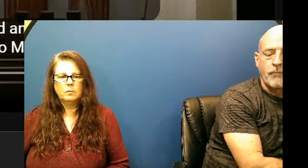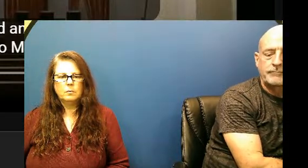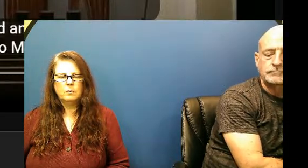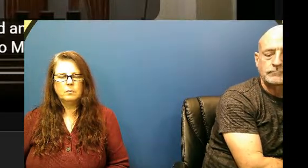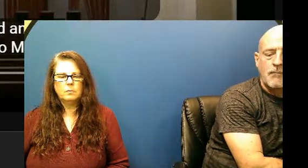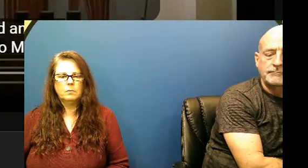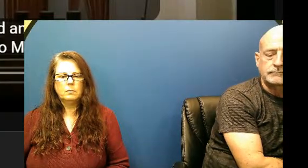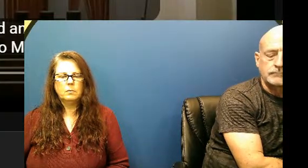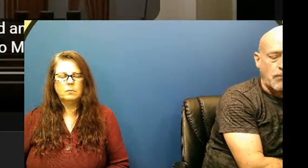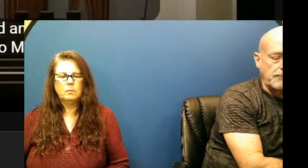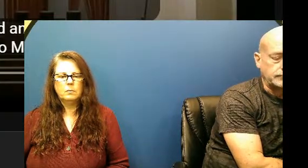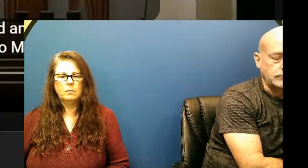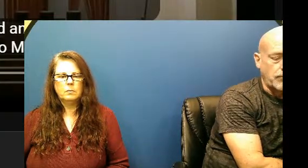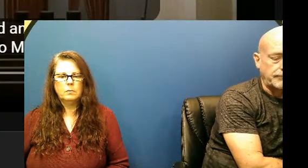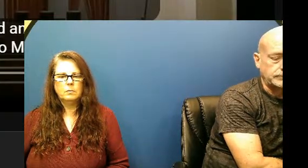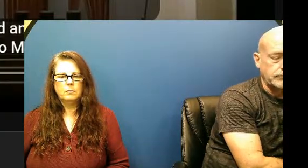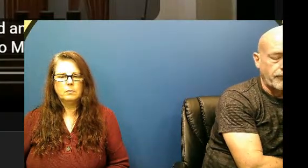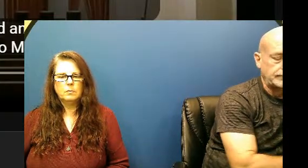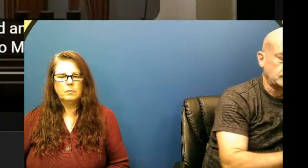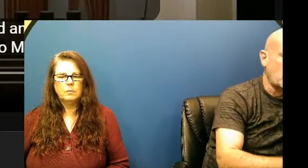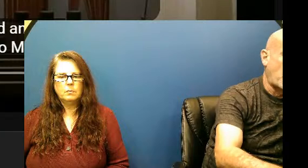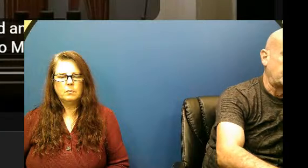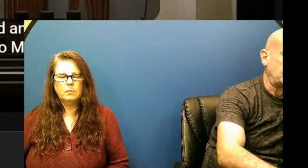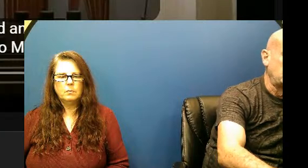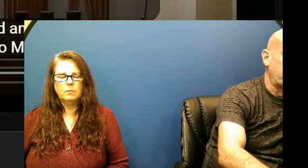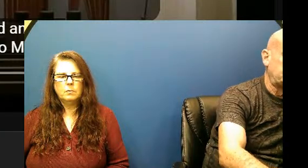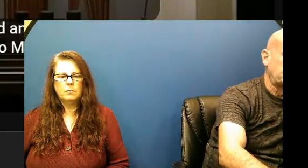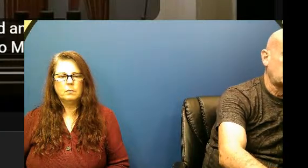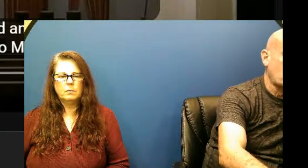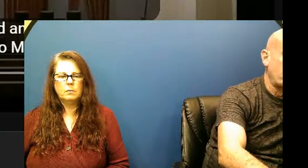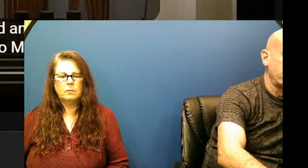with a foreign adversary, as they've determined it is,